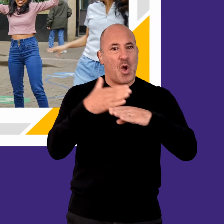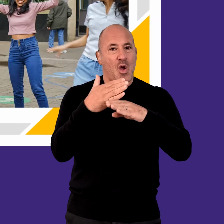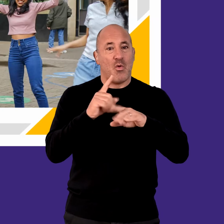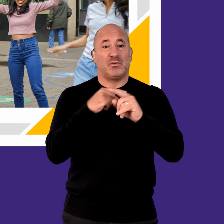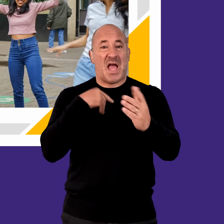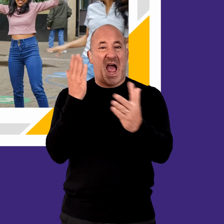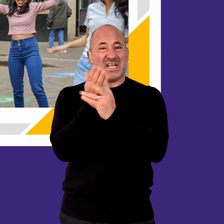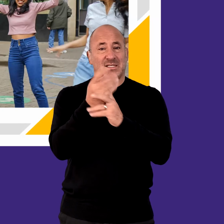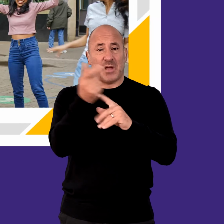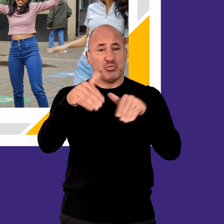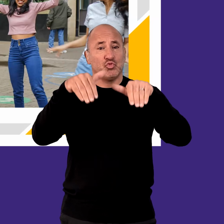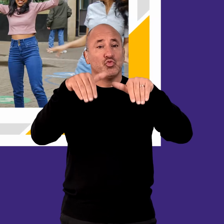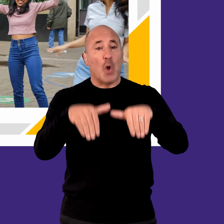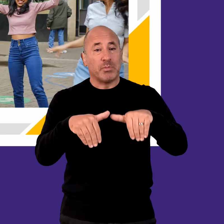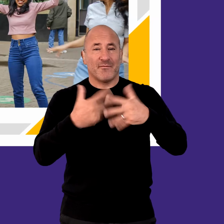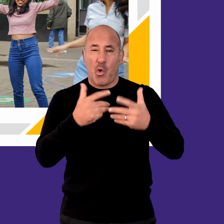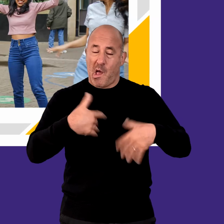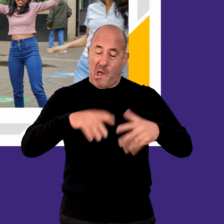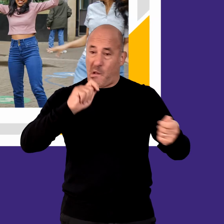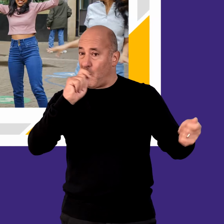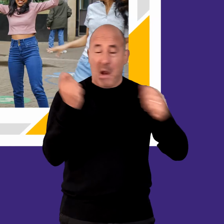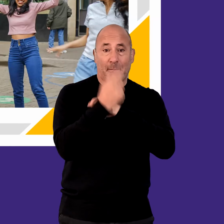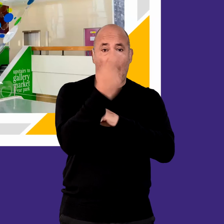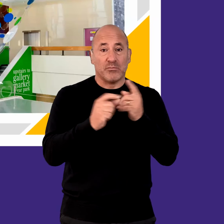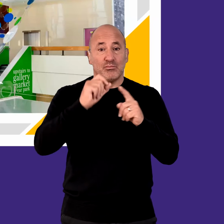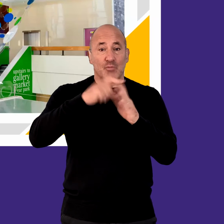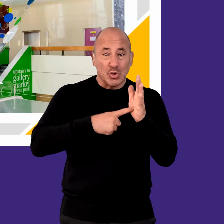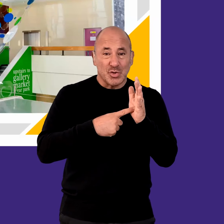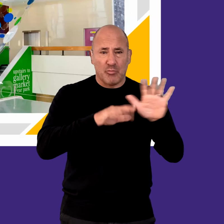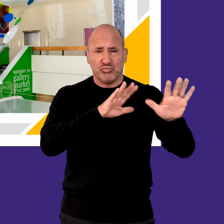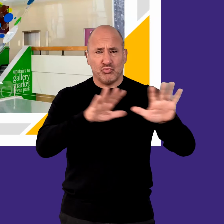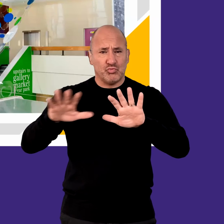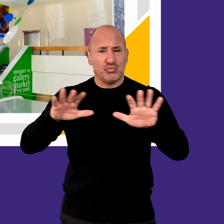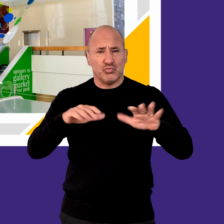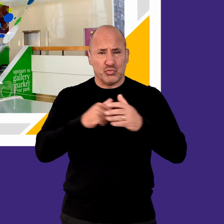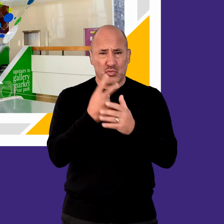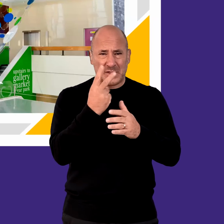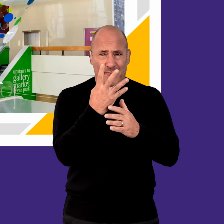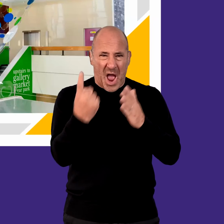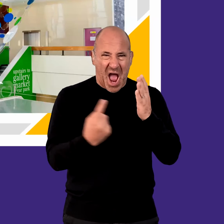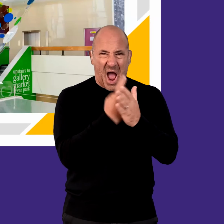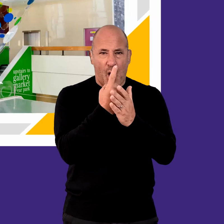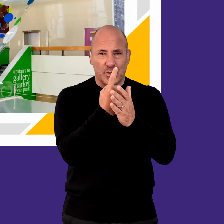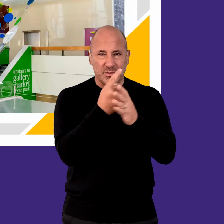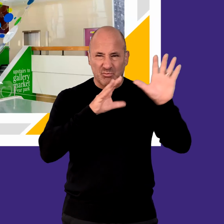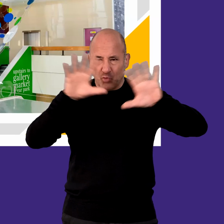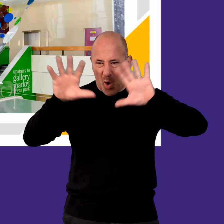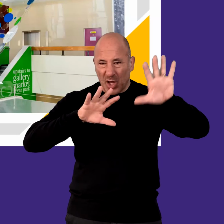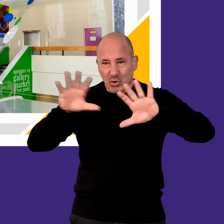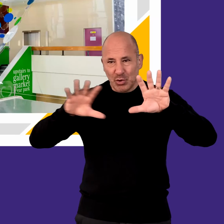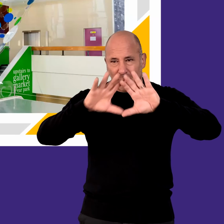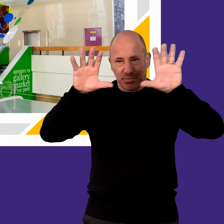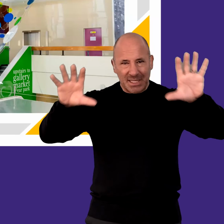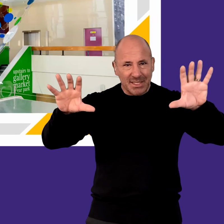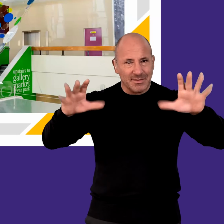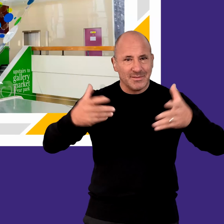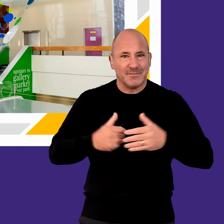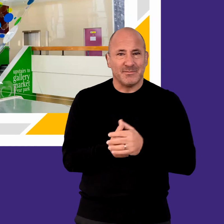work. And we've accessed empty shops for radical arts projects, taking the time as a 24-hour durational installation